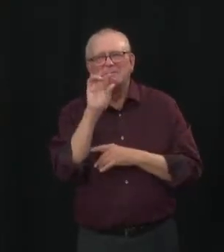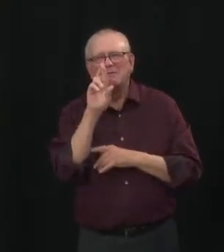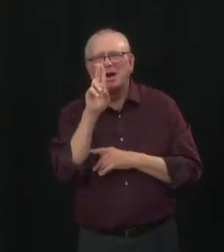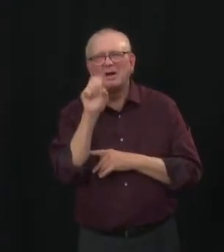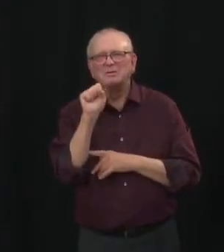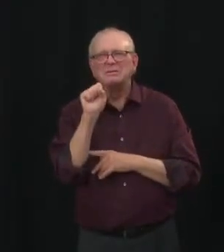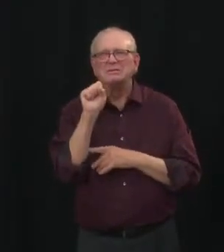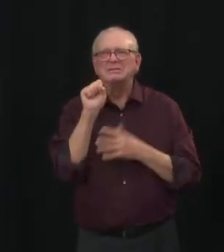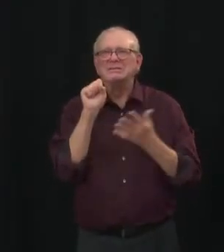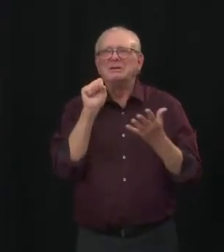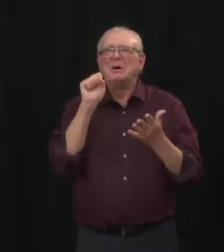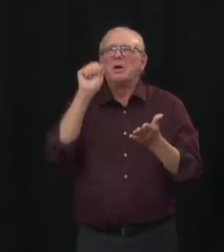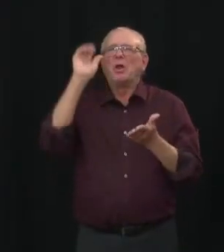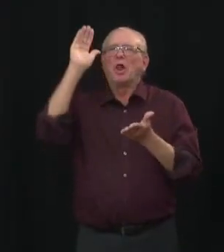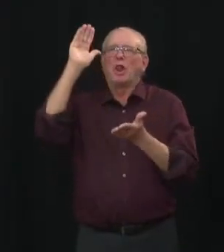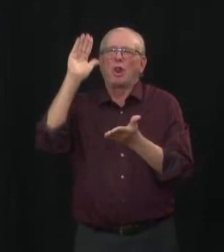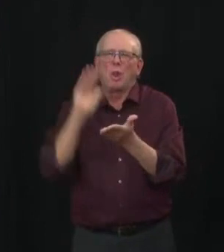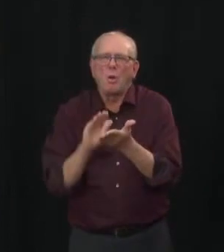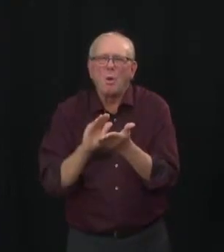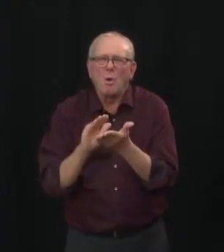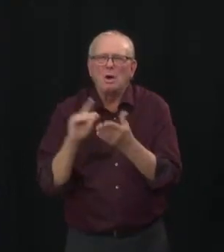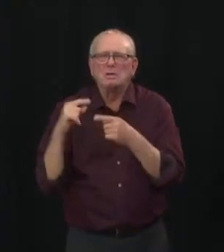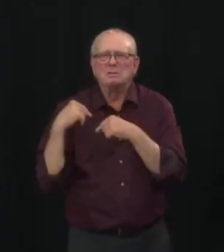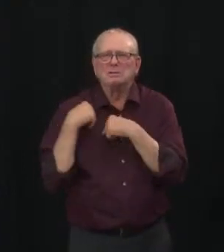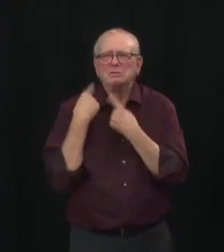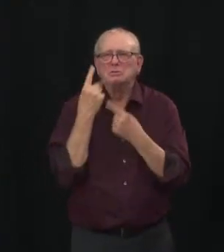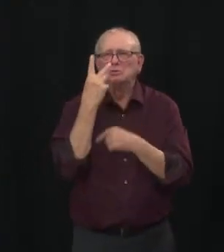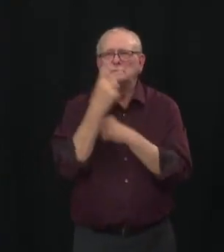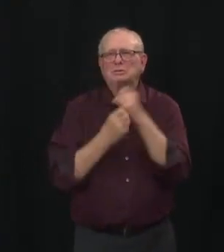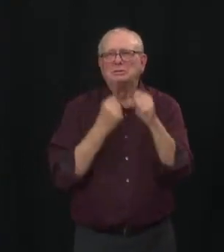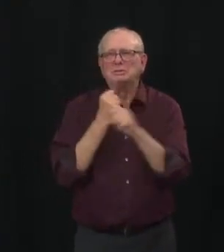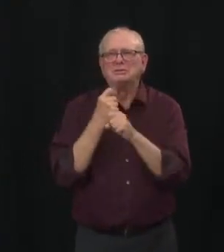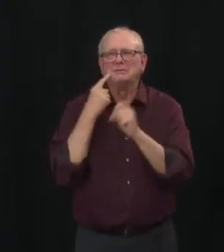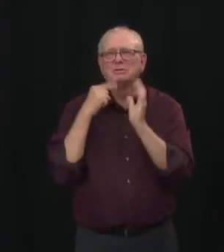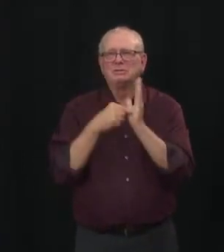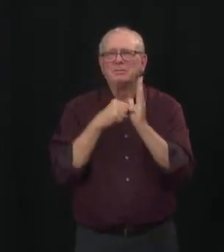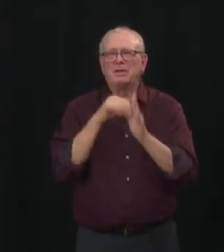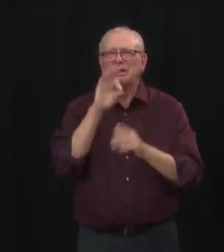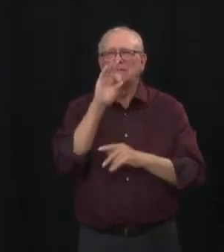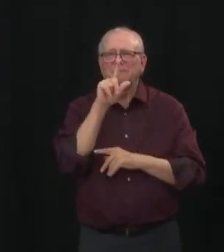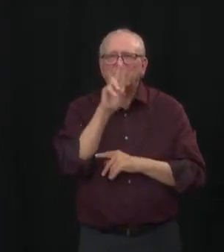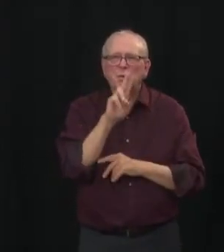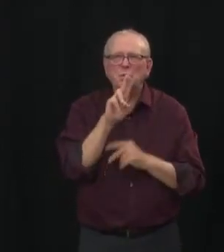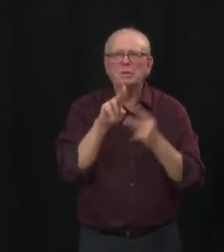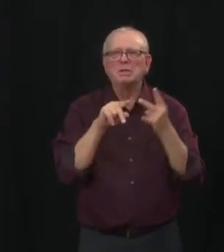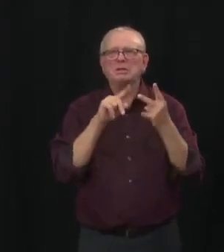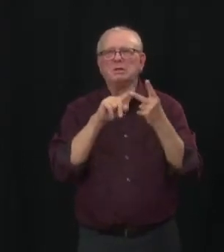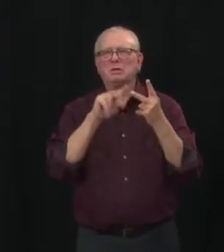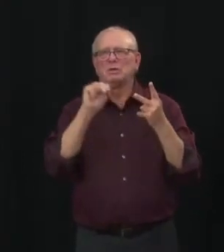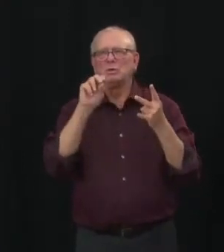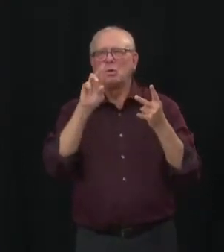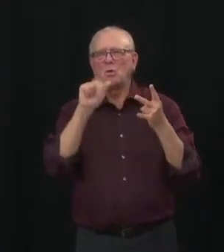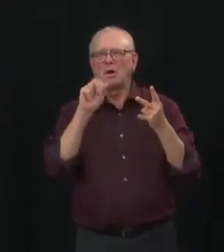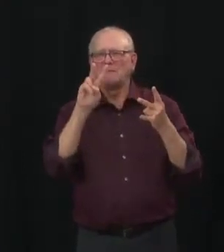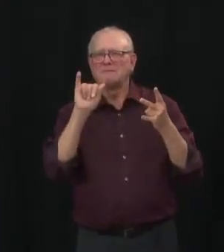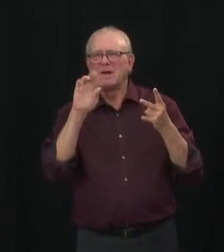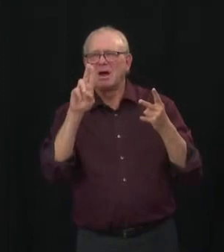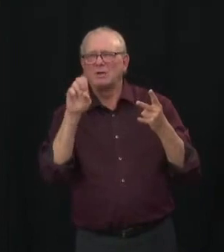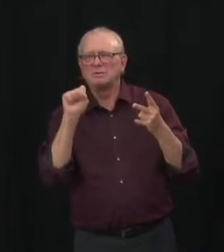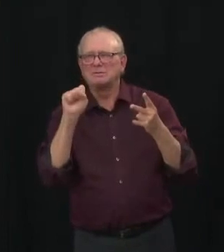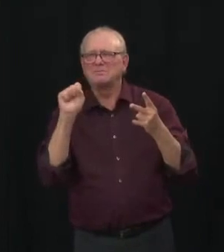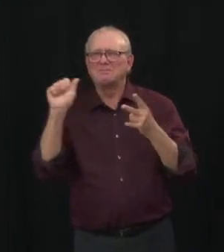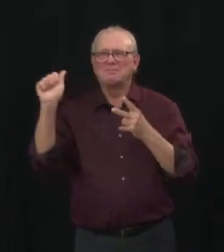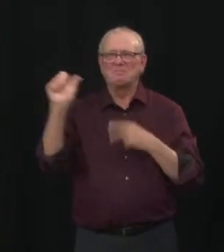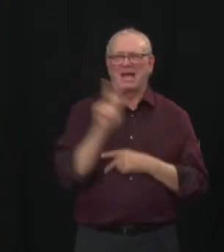as much over the past 2 years, things like influenza, things like norovirus, are coming back, perhaps because we're spending more